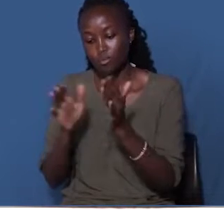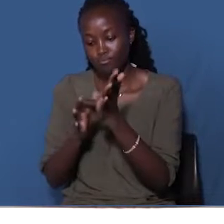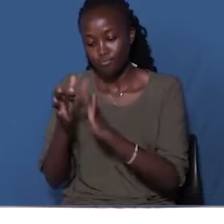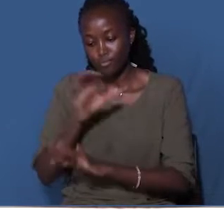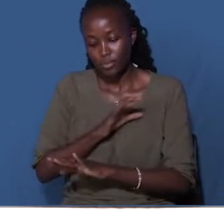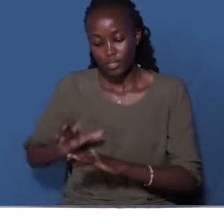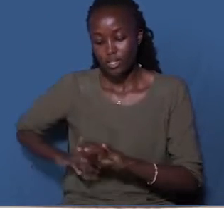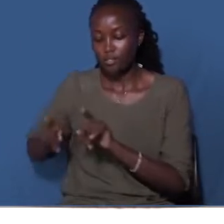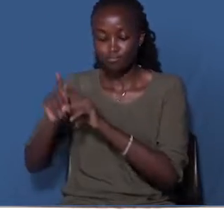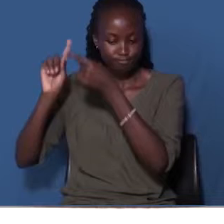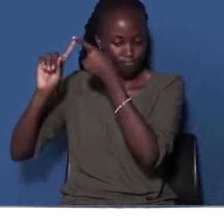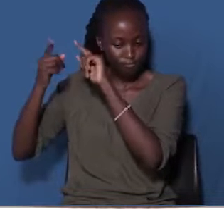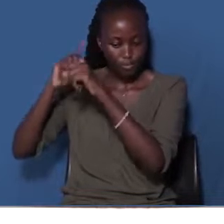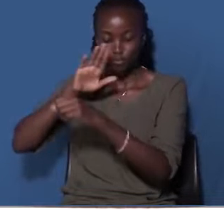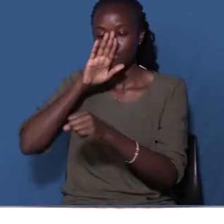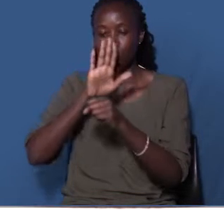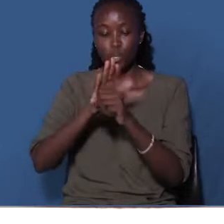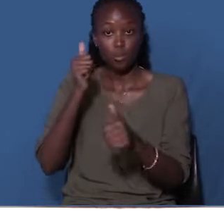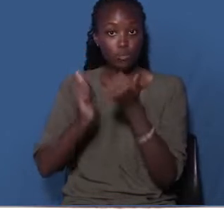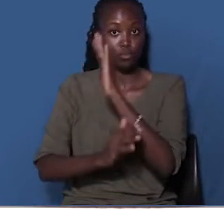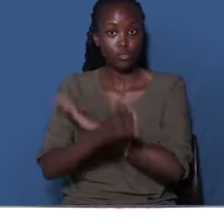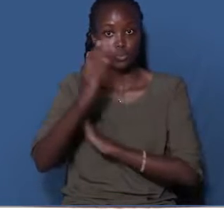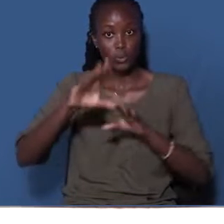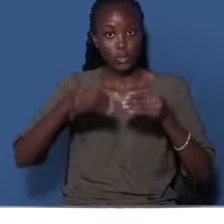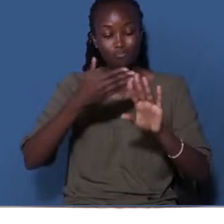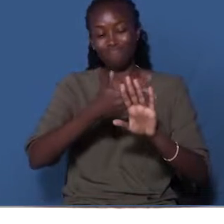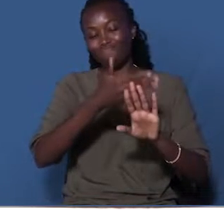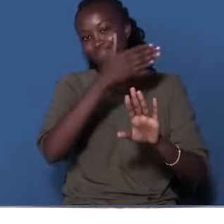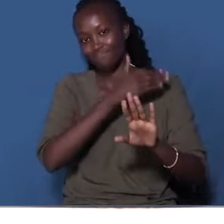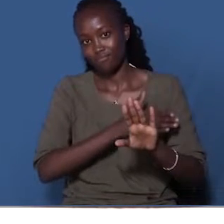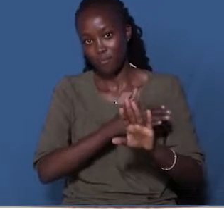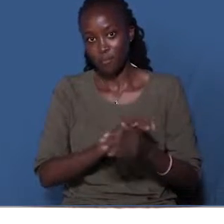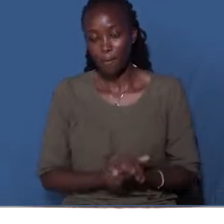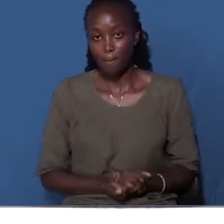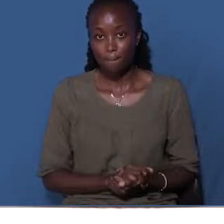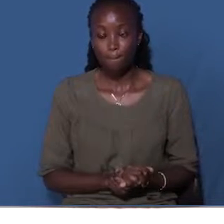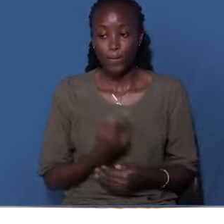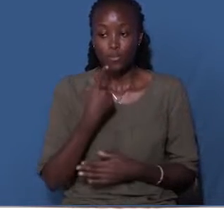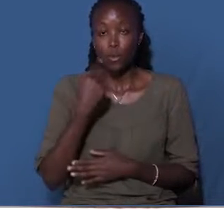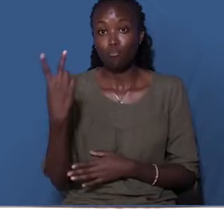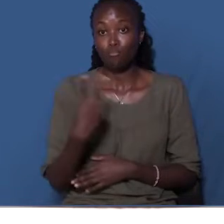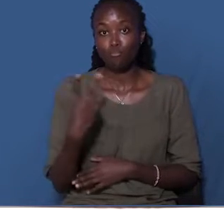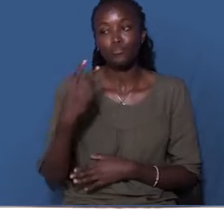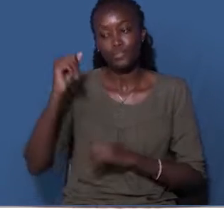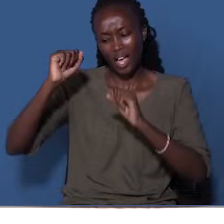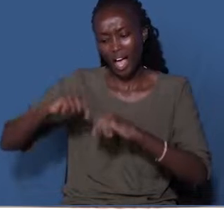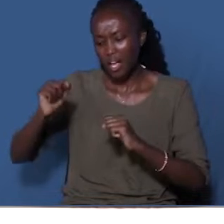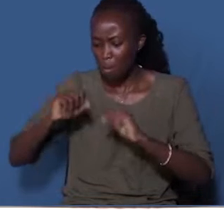and reflect on the promise that was made about Christ, the Christ. So they agreed to take care of his